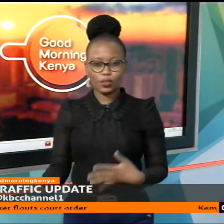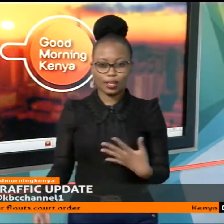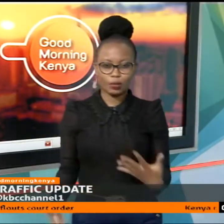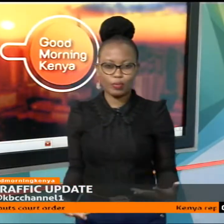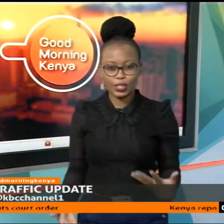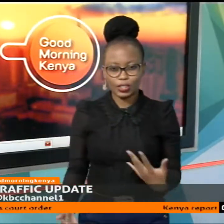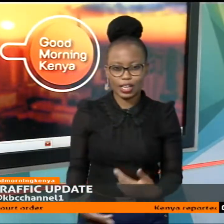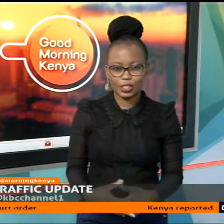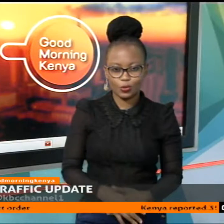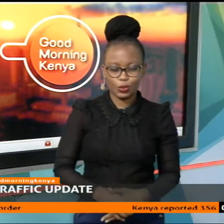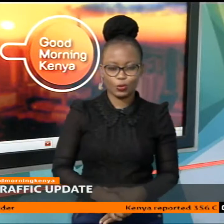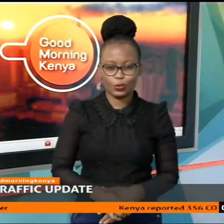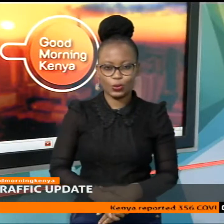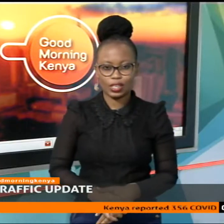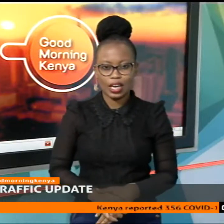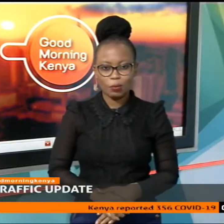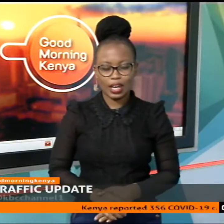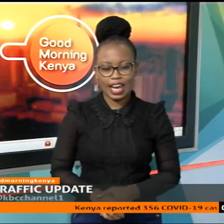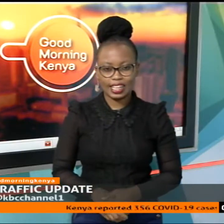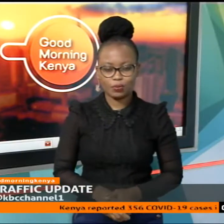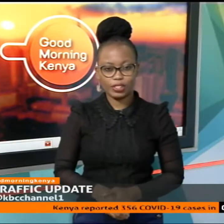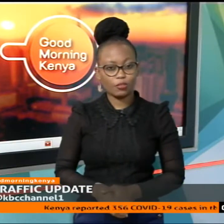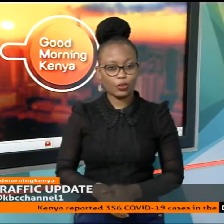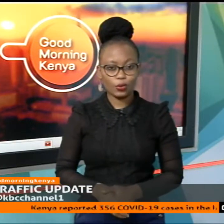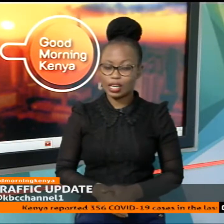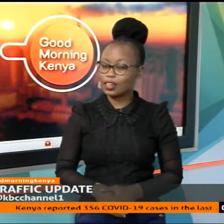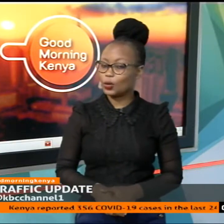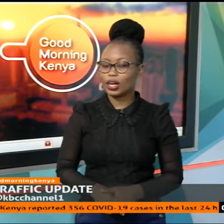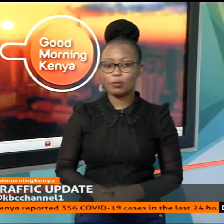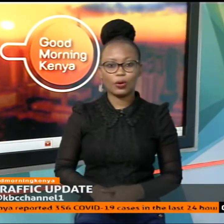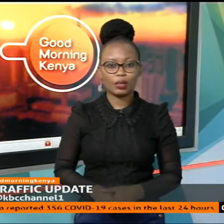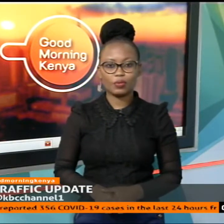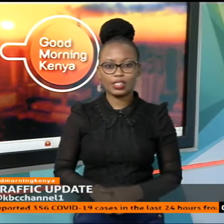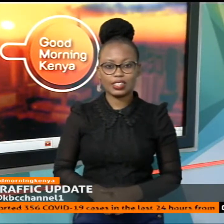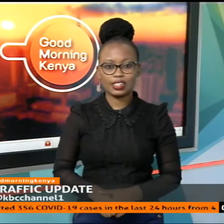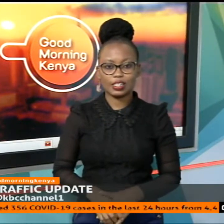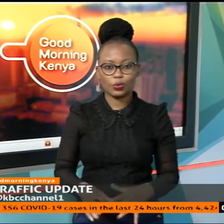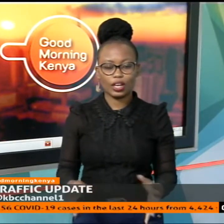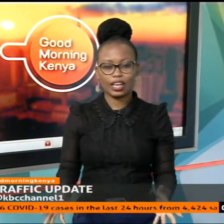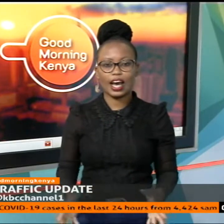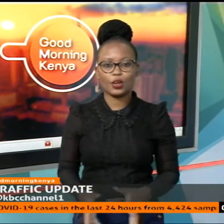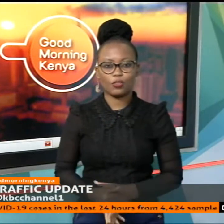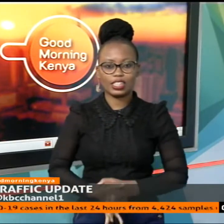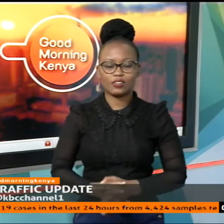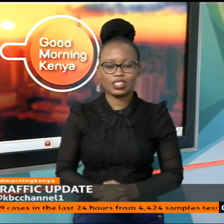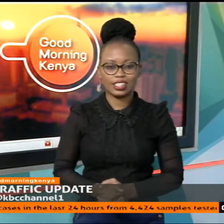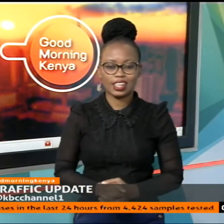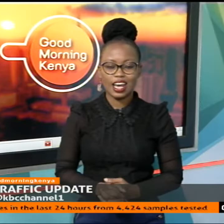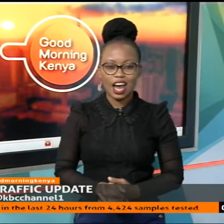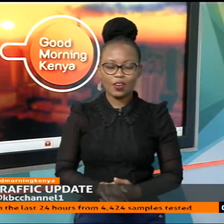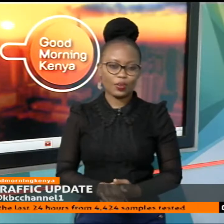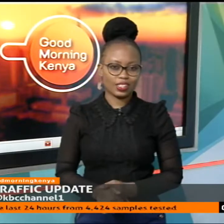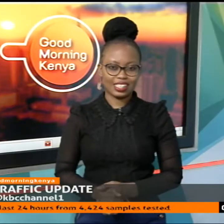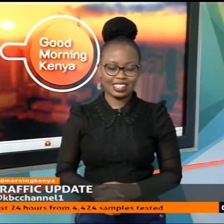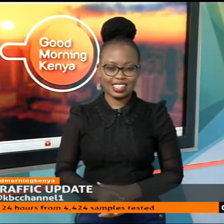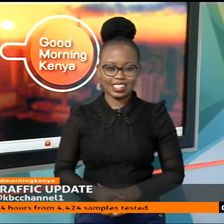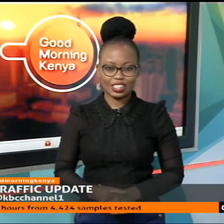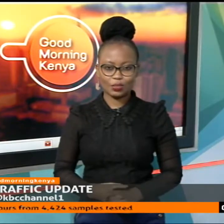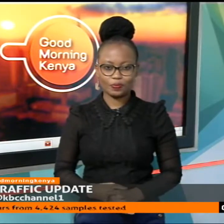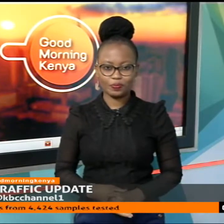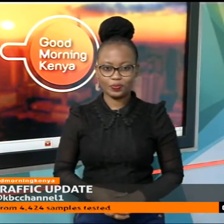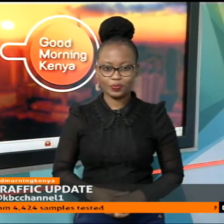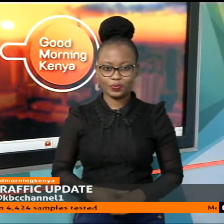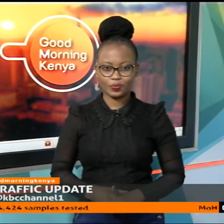as well as trying to look at some better alternative routes for those that specific route, either going about their businesses or any kind of activities around the